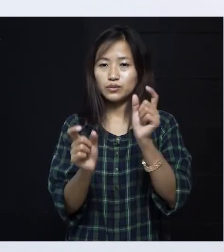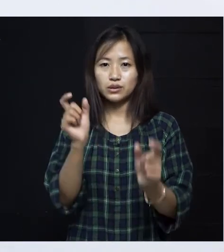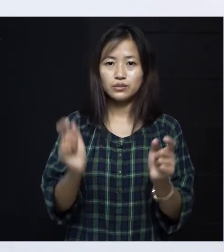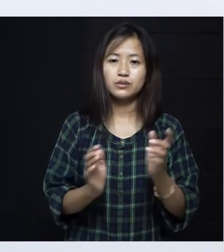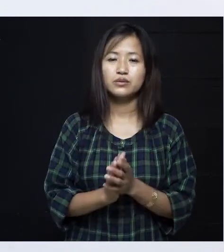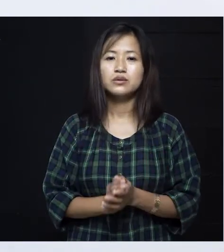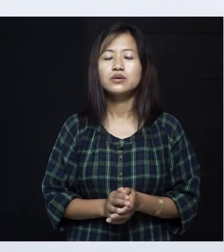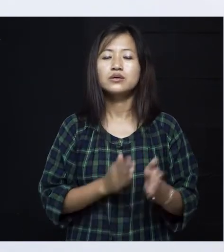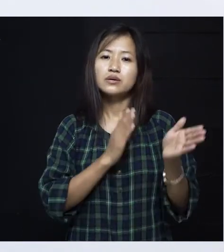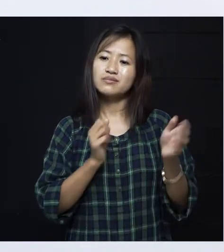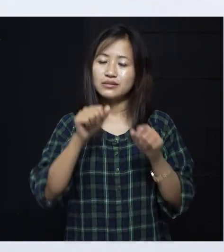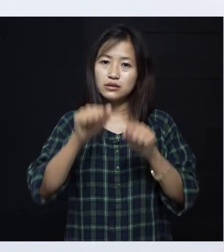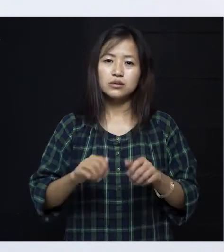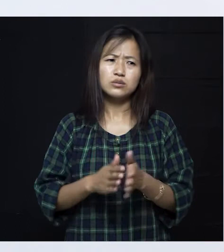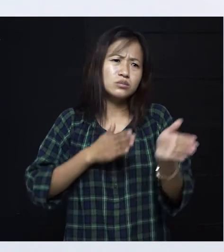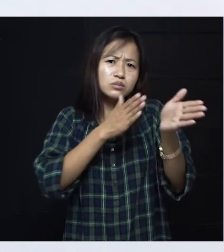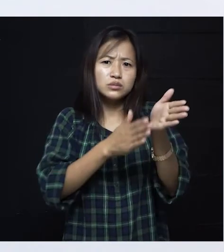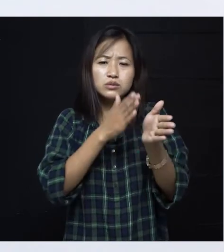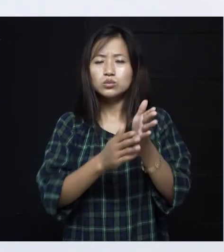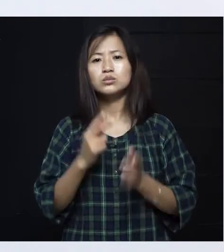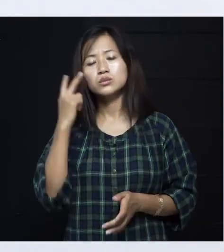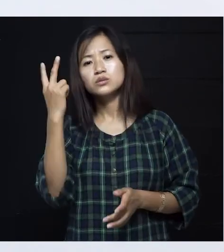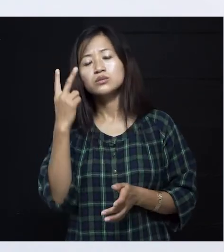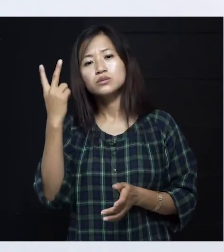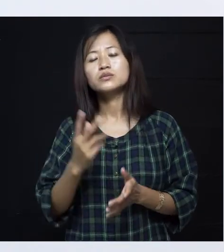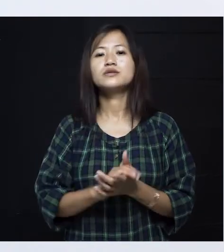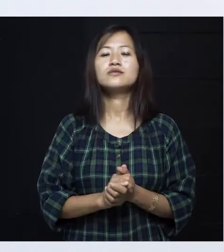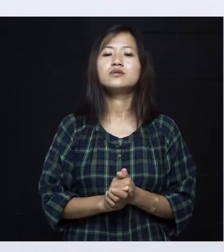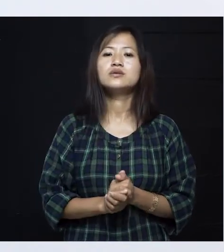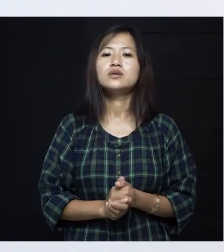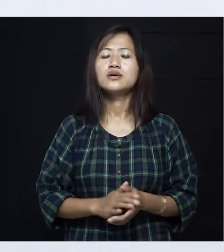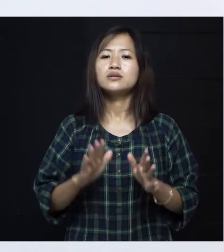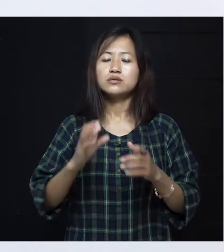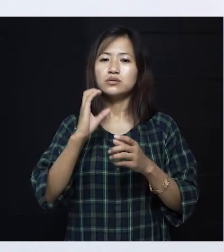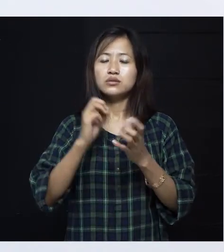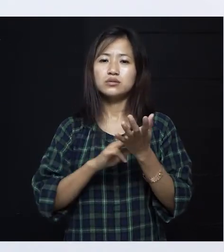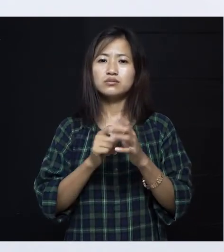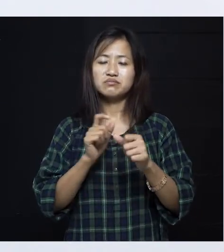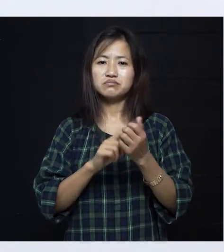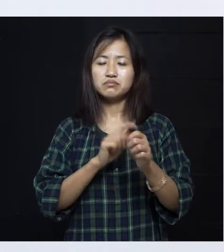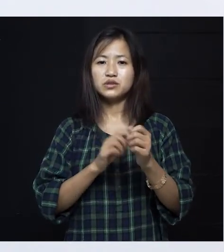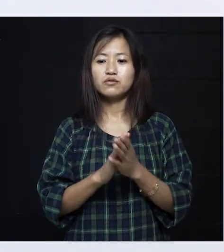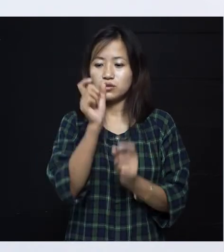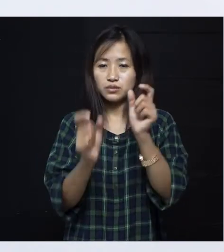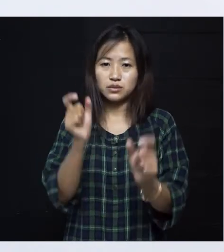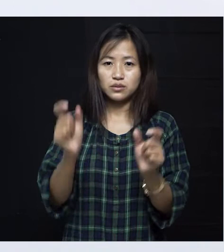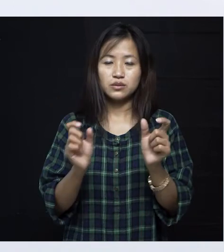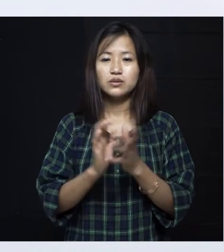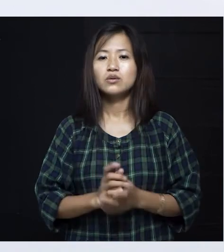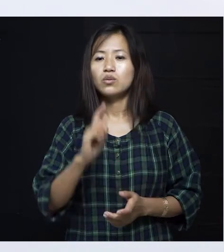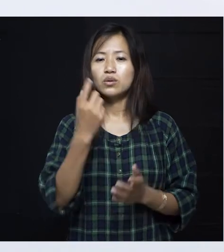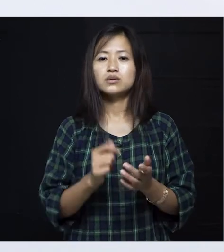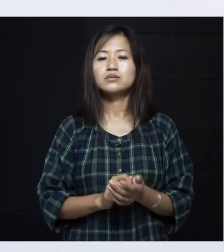thousands of people can also travel on it. So it is very convenient, okay? It is very convenient for the people, okay? They can travel